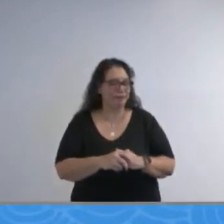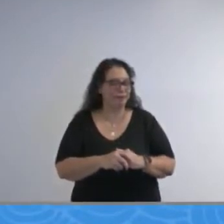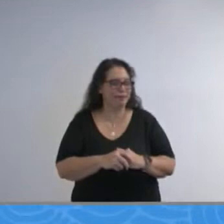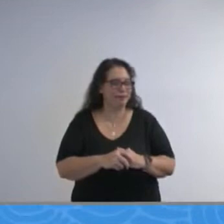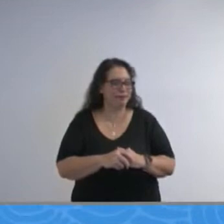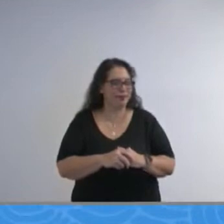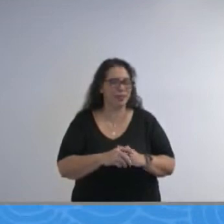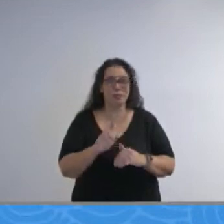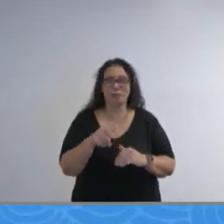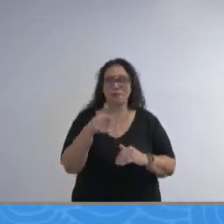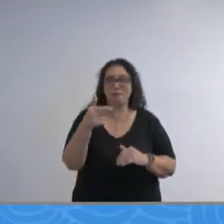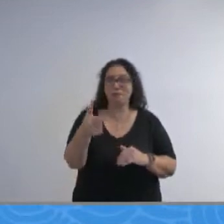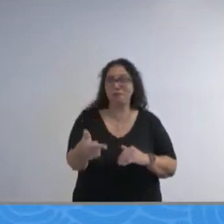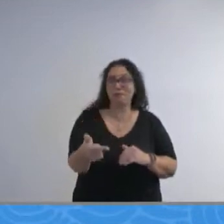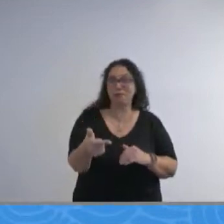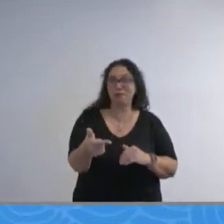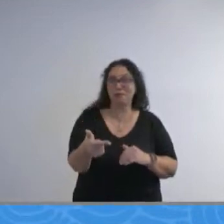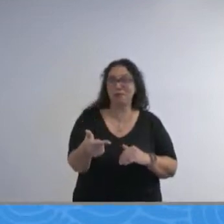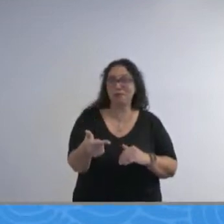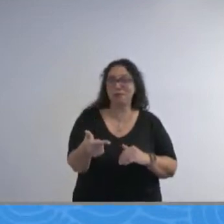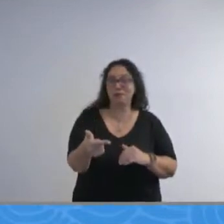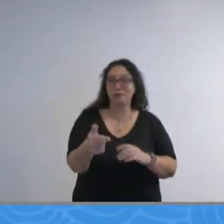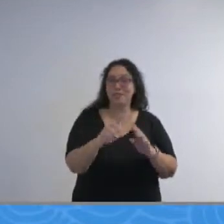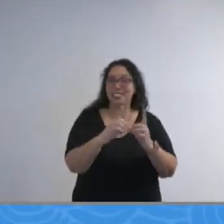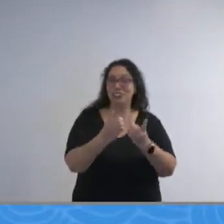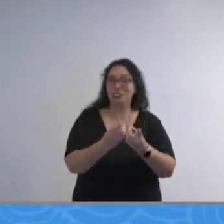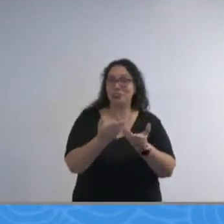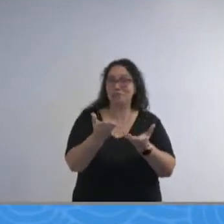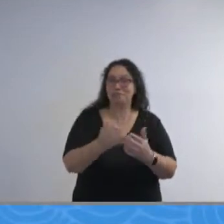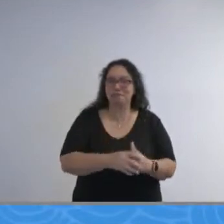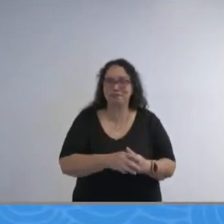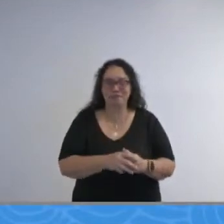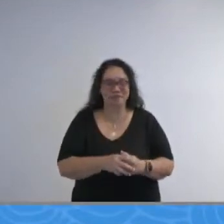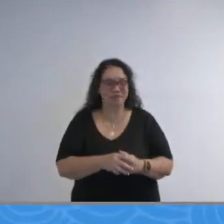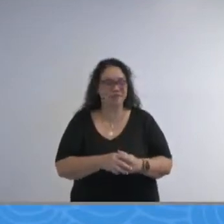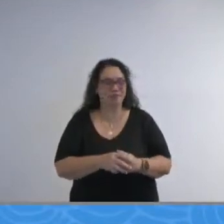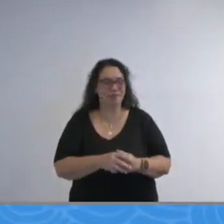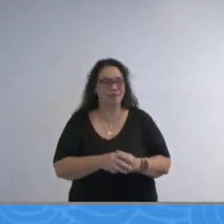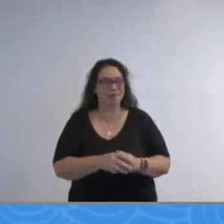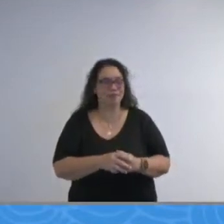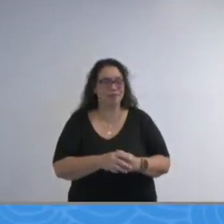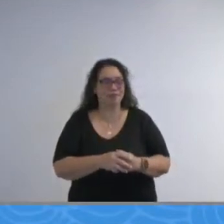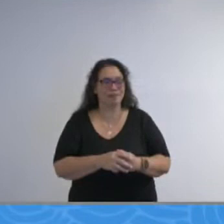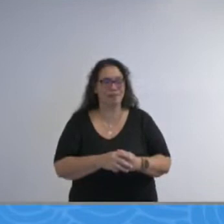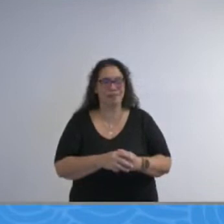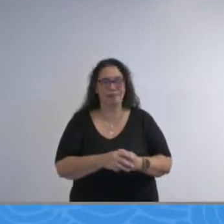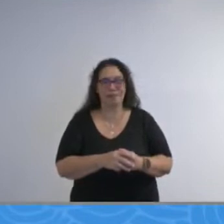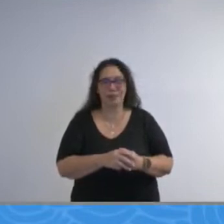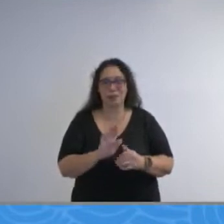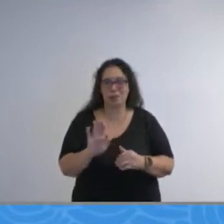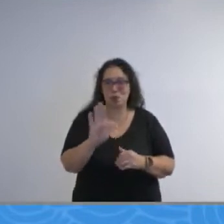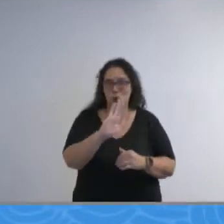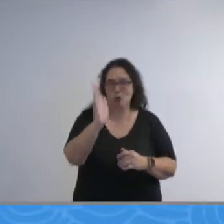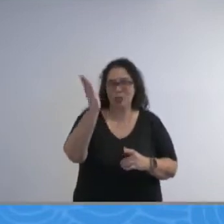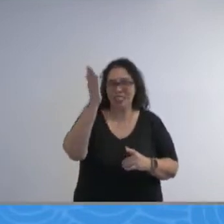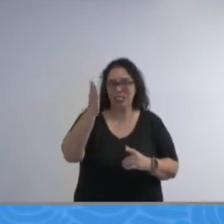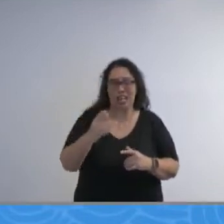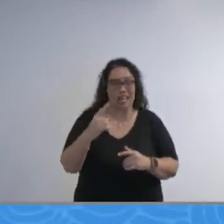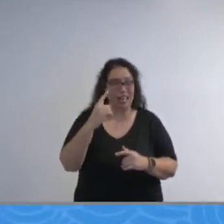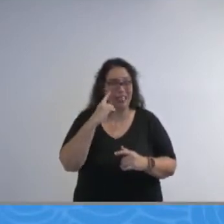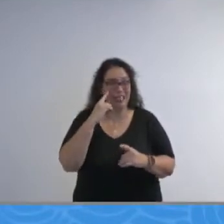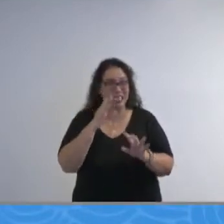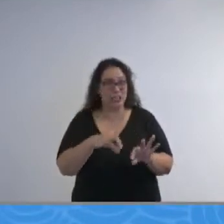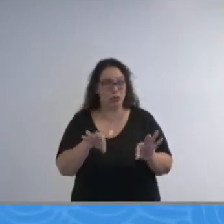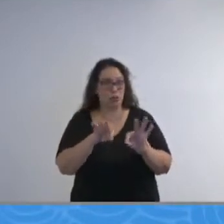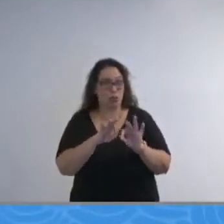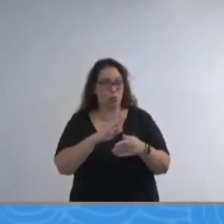So I hand it over to the district so that they could do their presentation, because I think it's important that we're